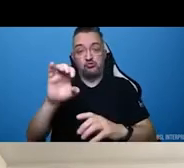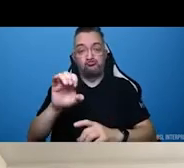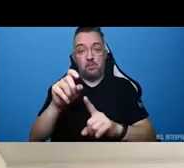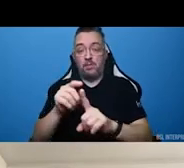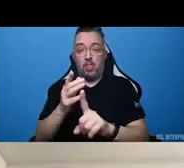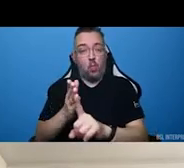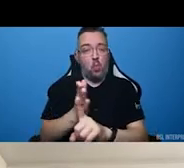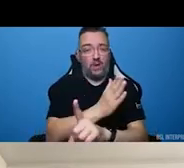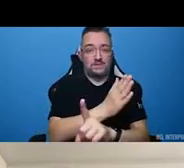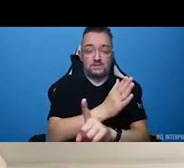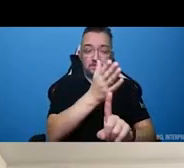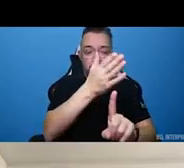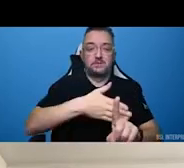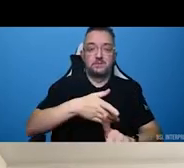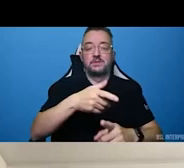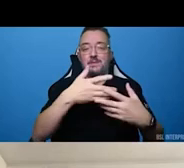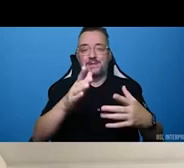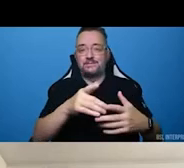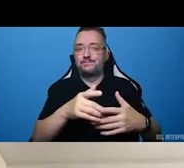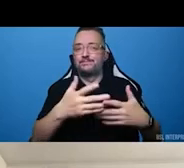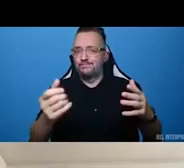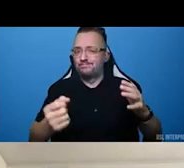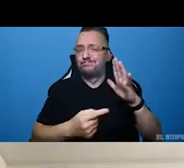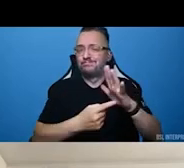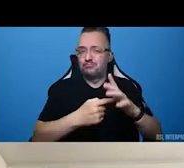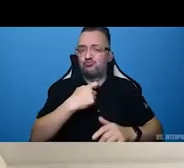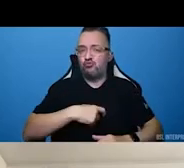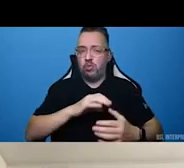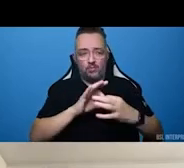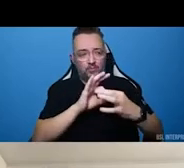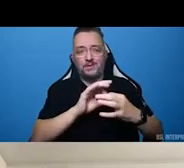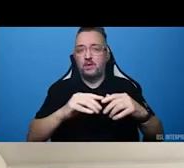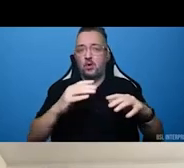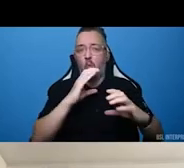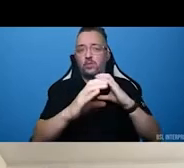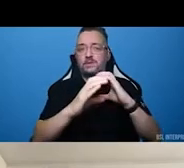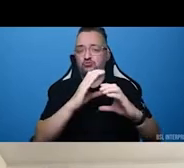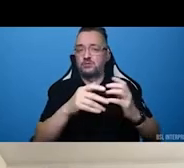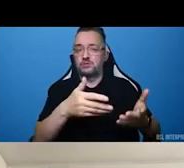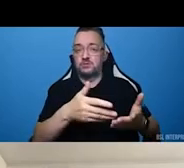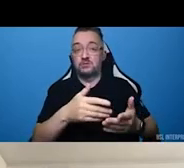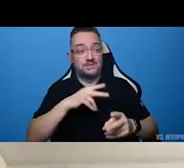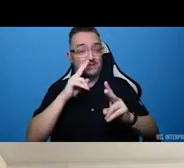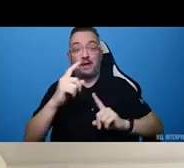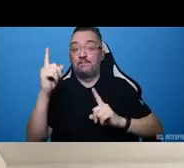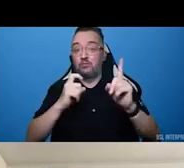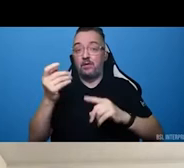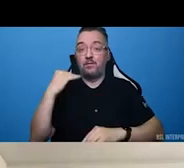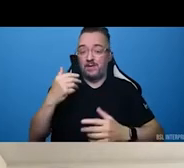it has historically played a disproportionately significant role in network communications. Here we see a photo from